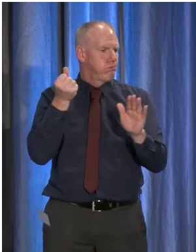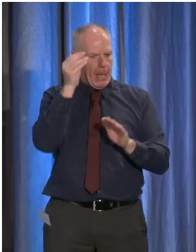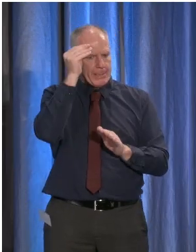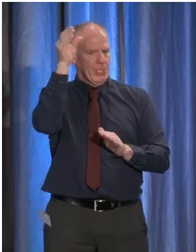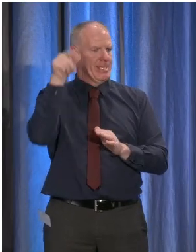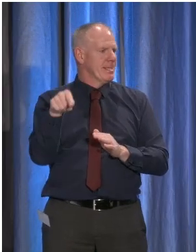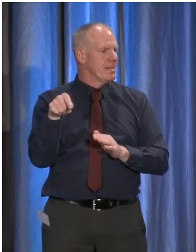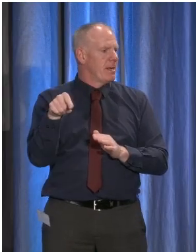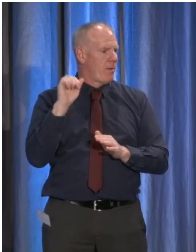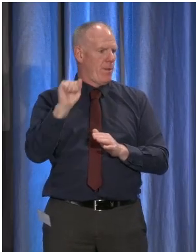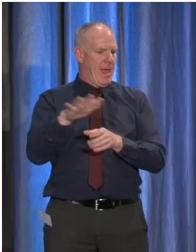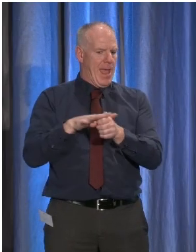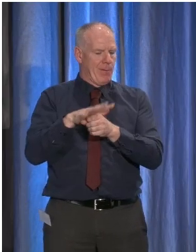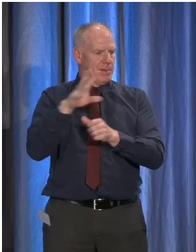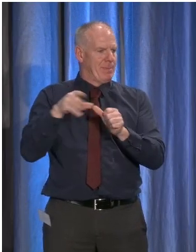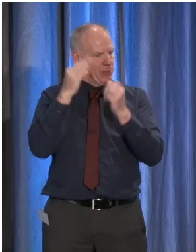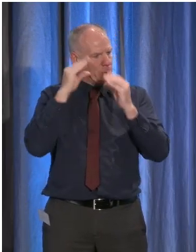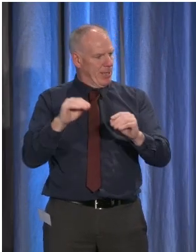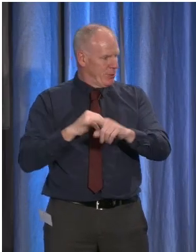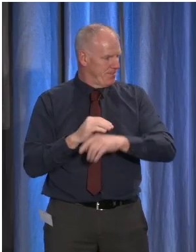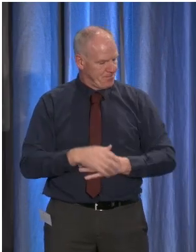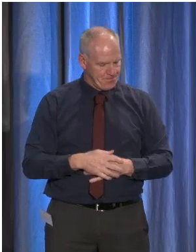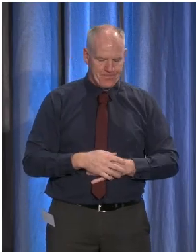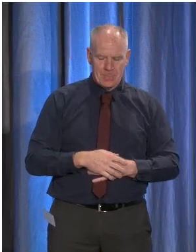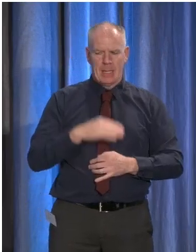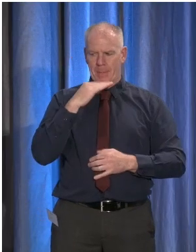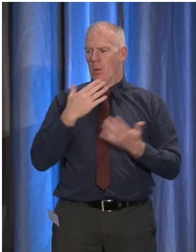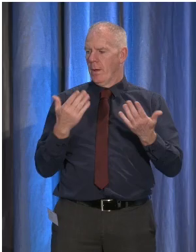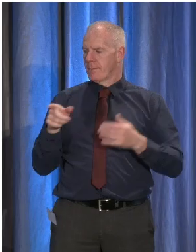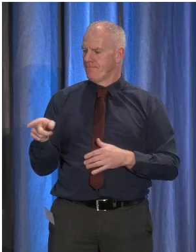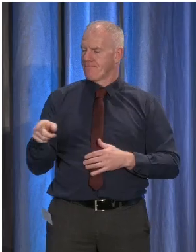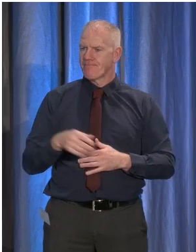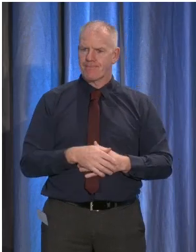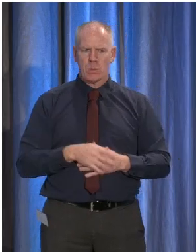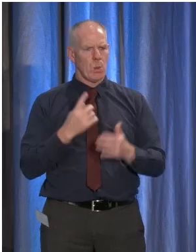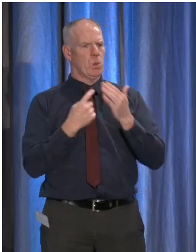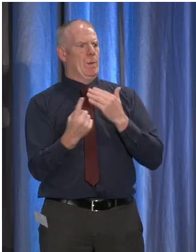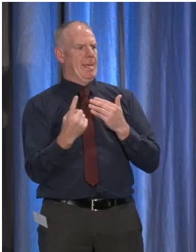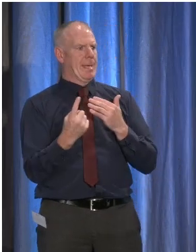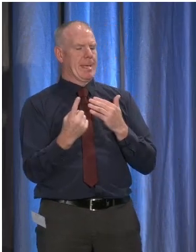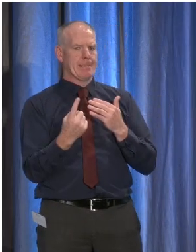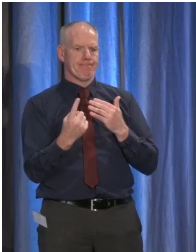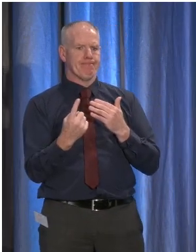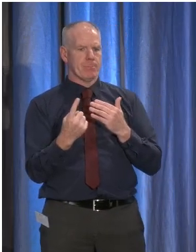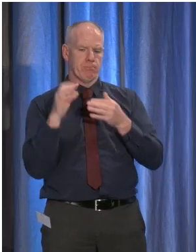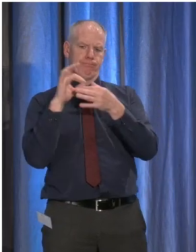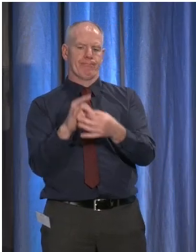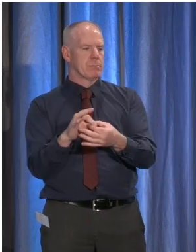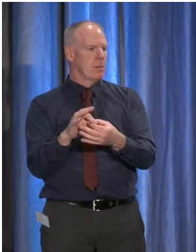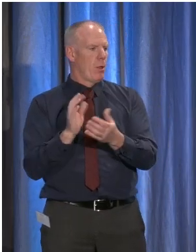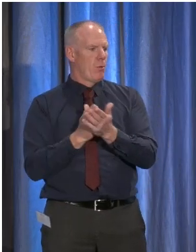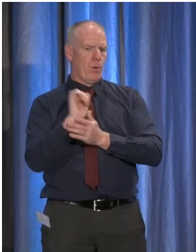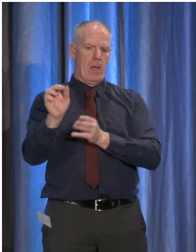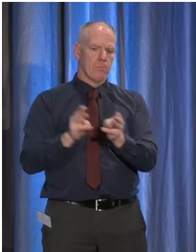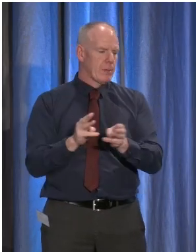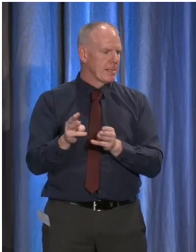in the area of special education. This meant they were really uniquely attuned to the acoustic of practice